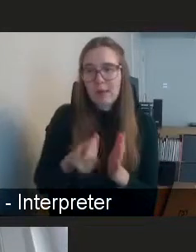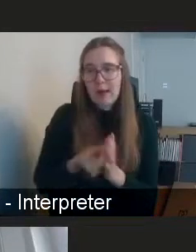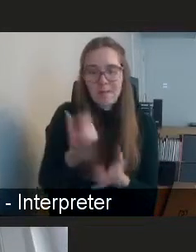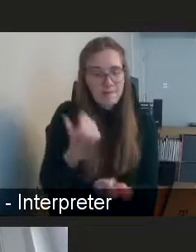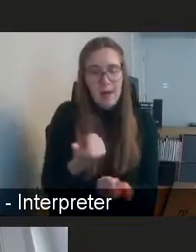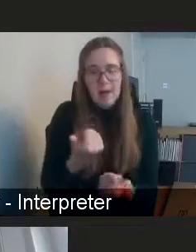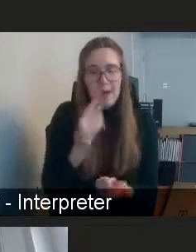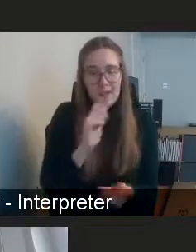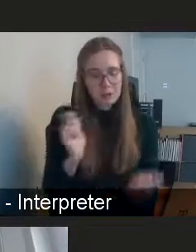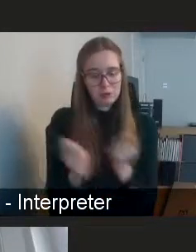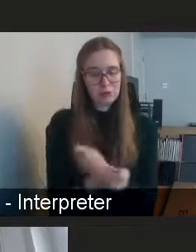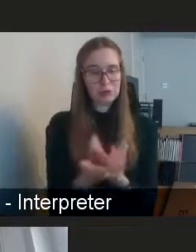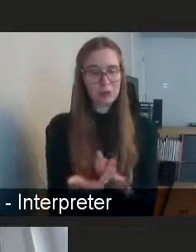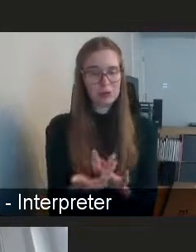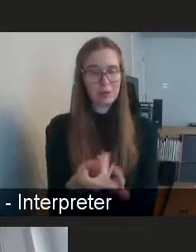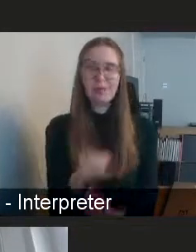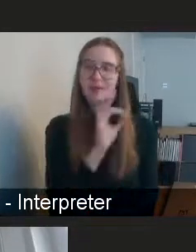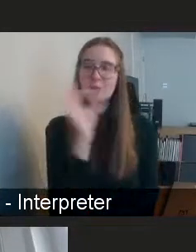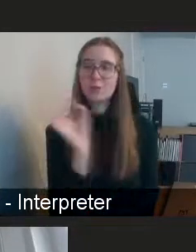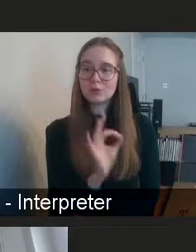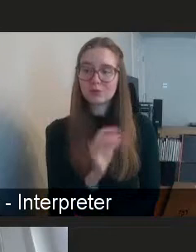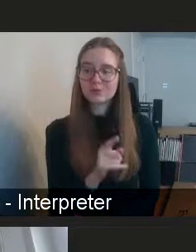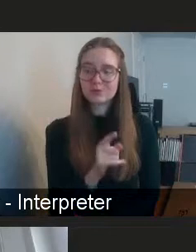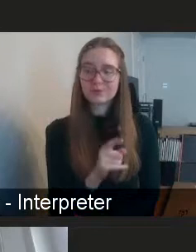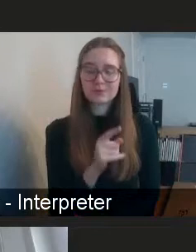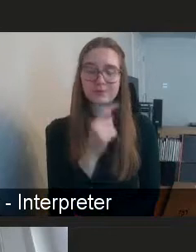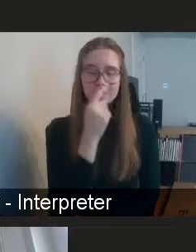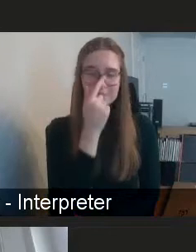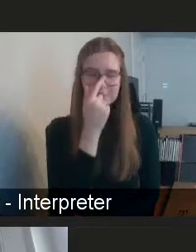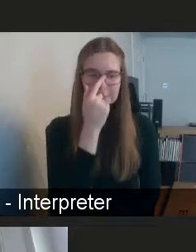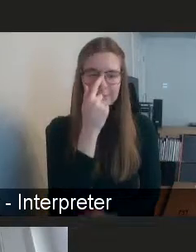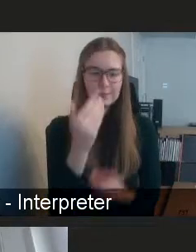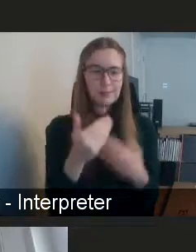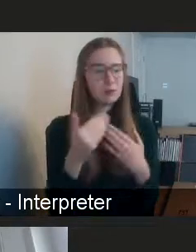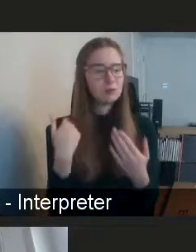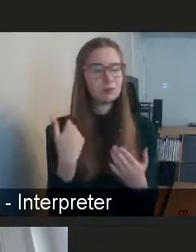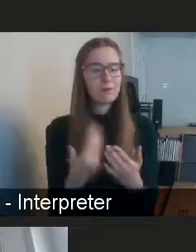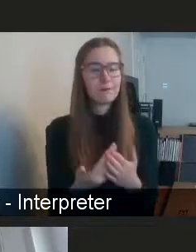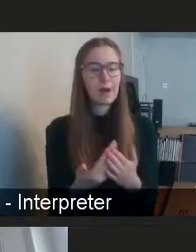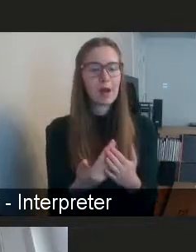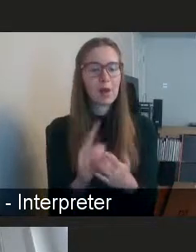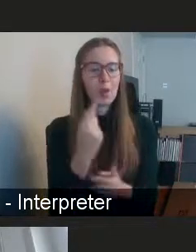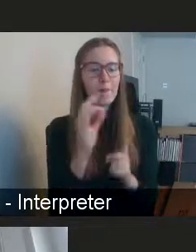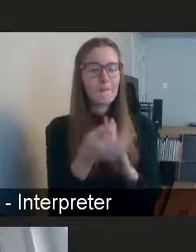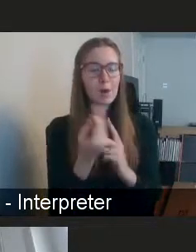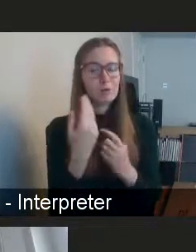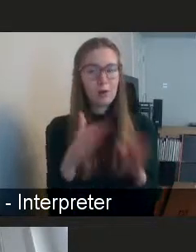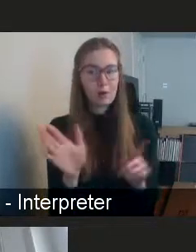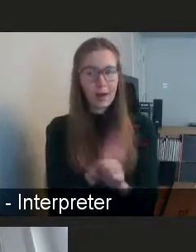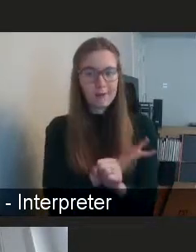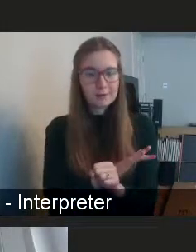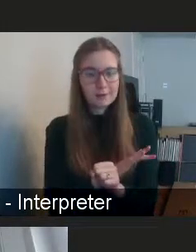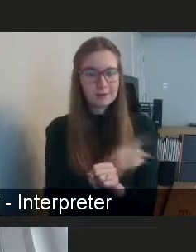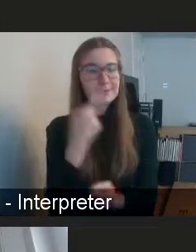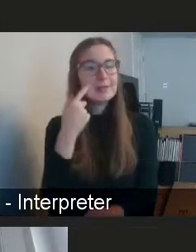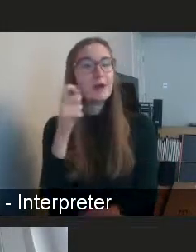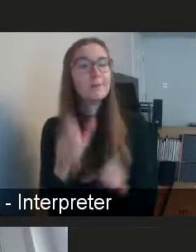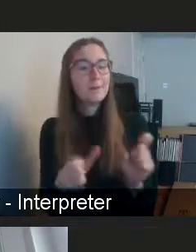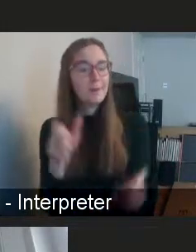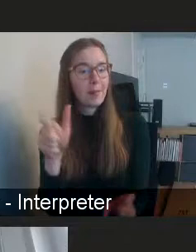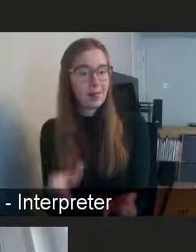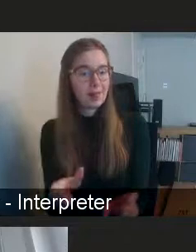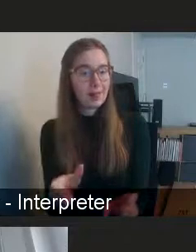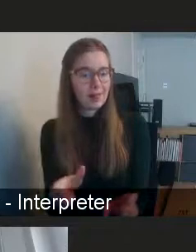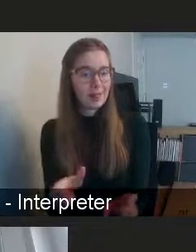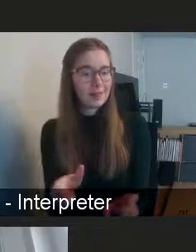the question. And what's so far one point that we haven't touched is the young people, because we